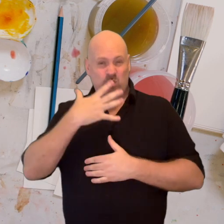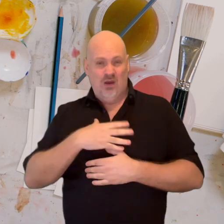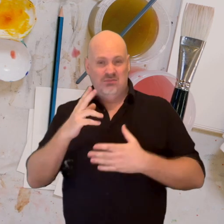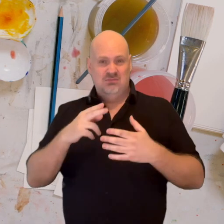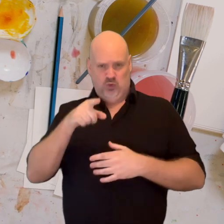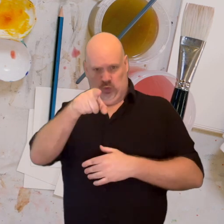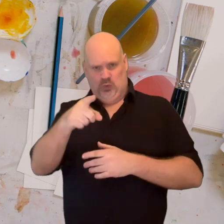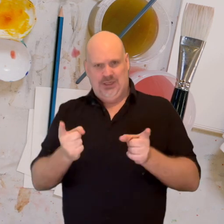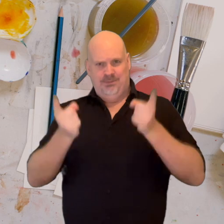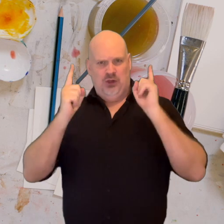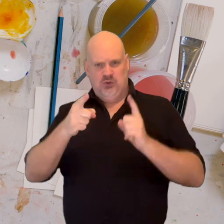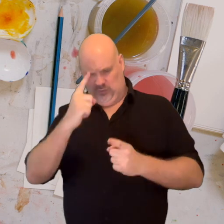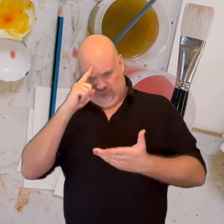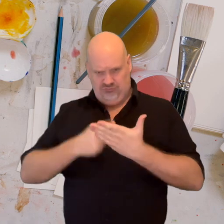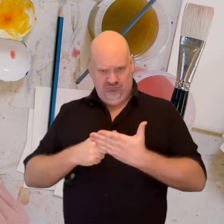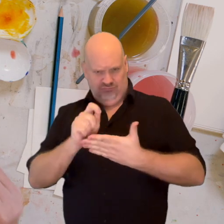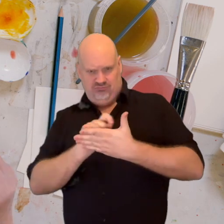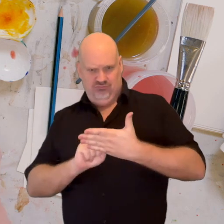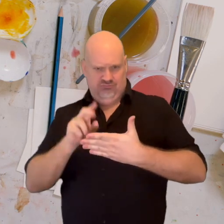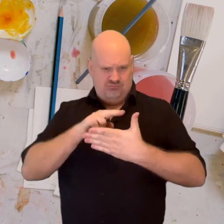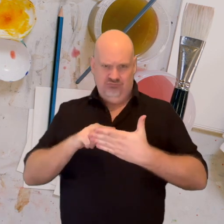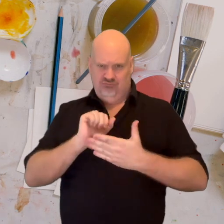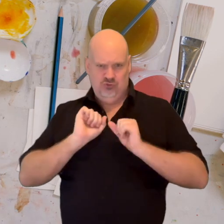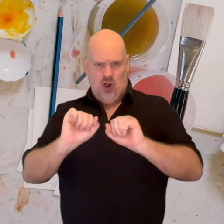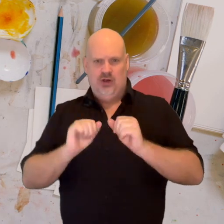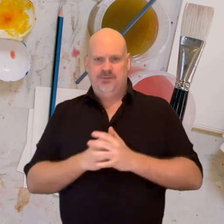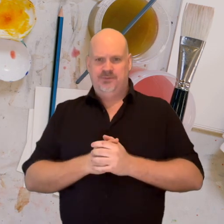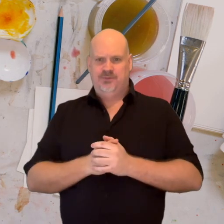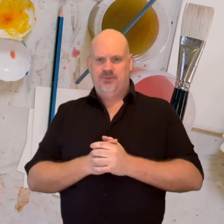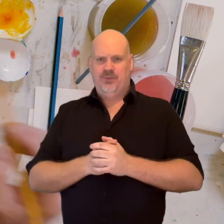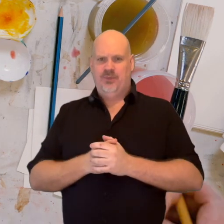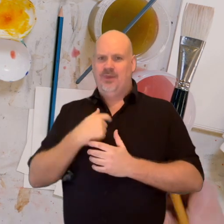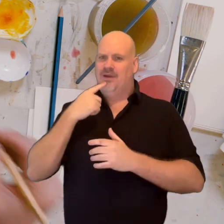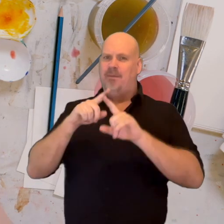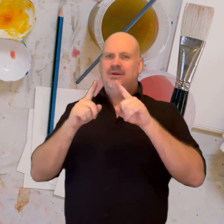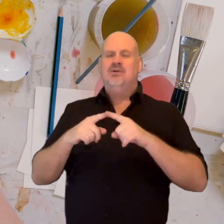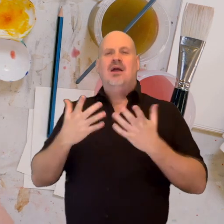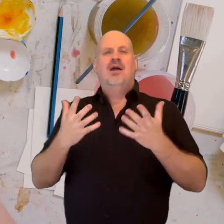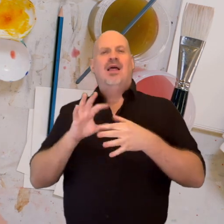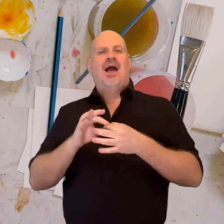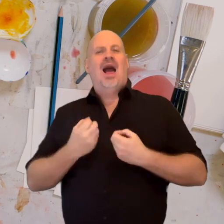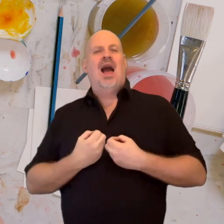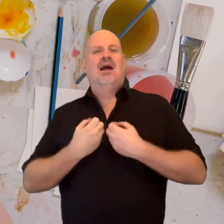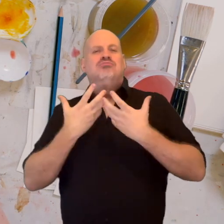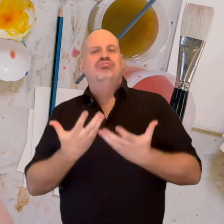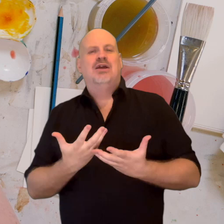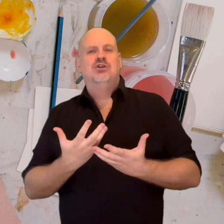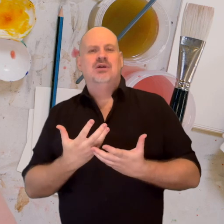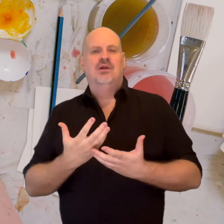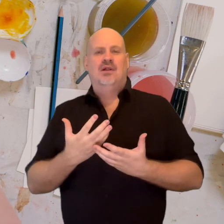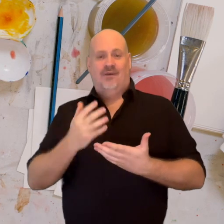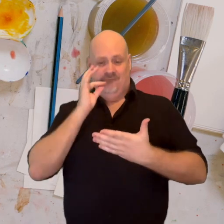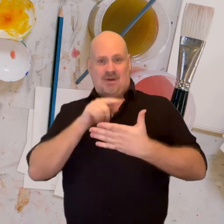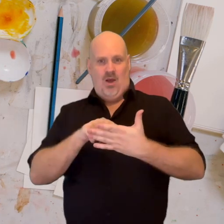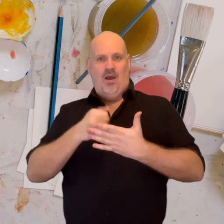charge. I look at these pictures as being more about expression. The flowers that I